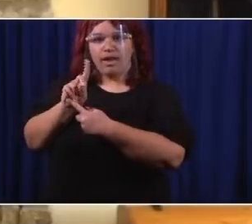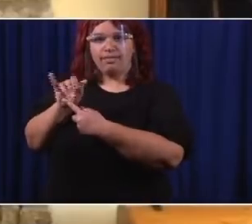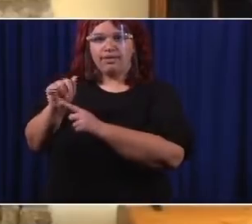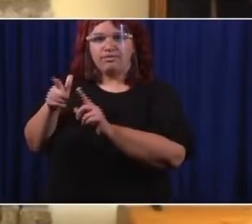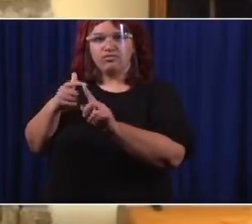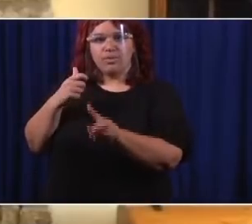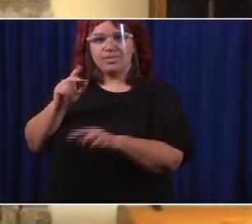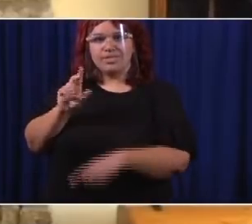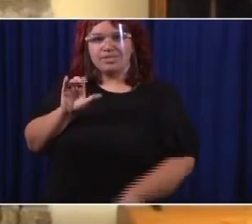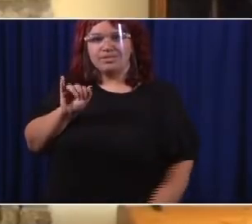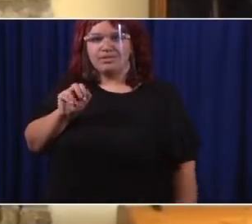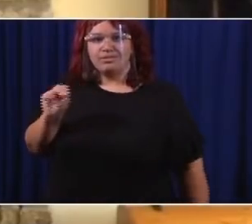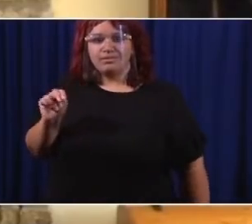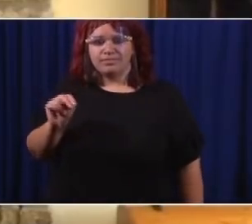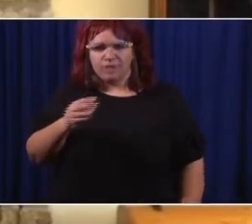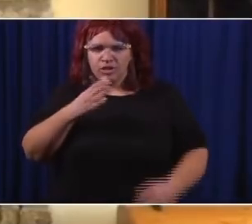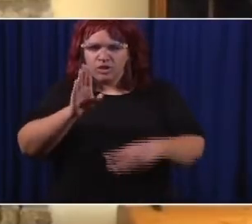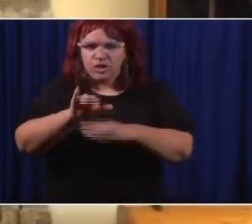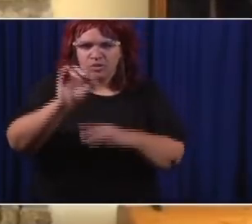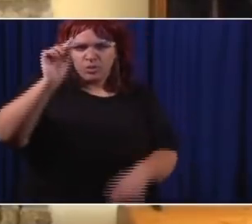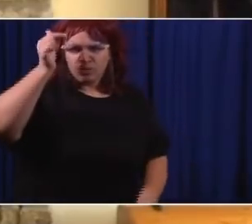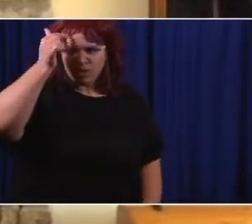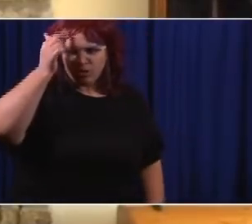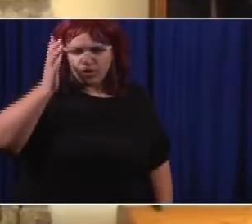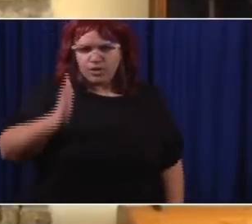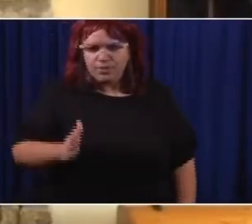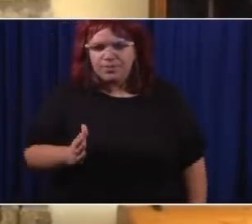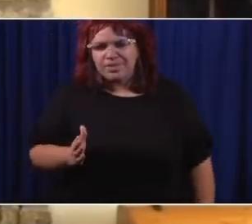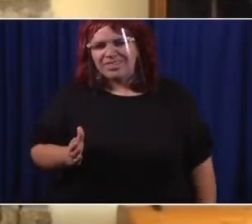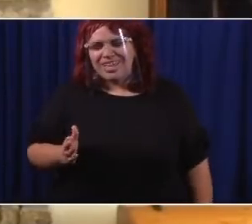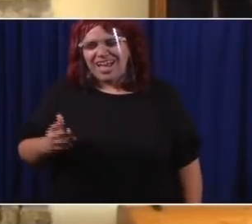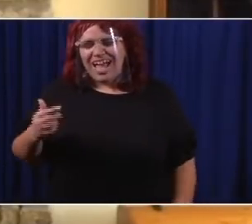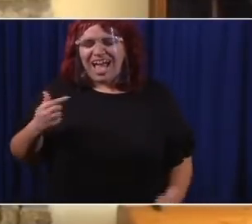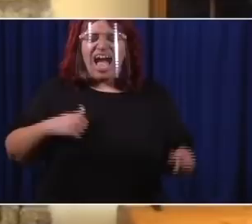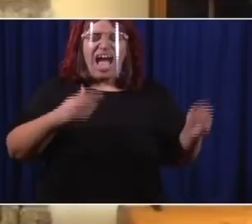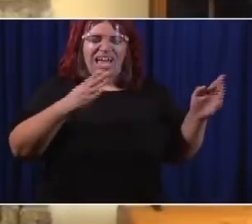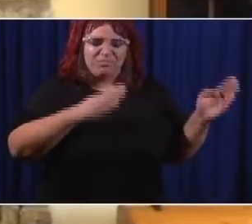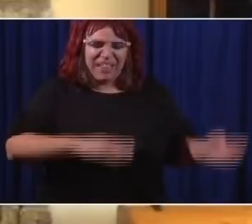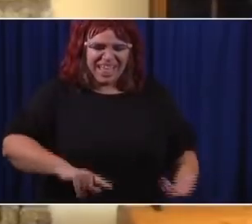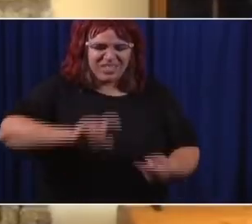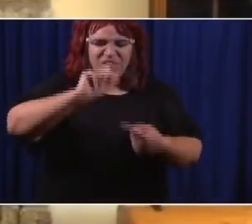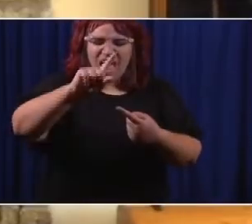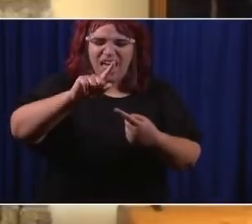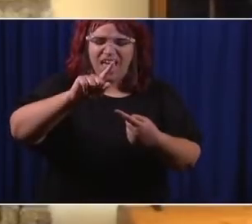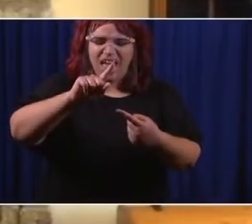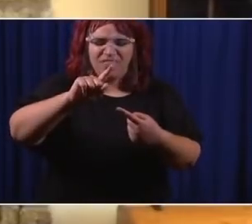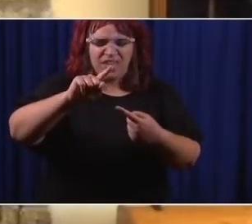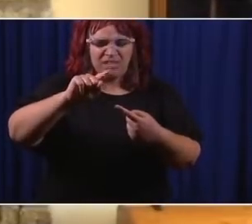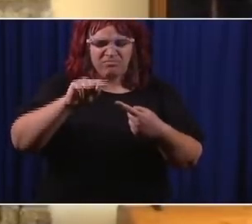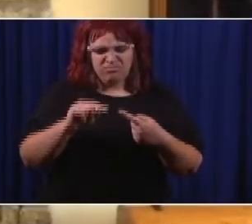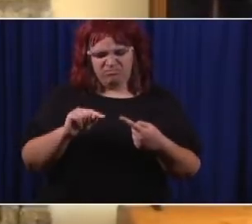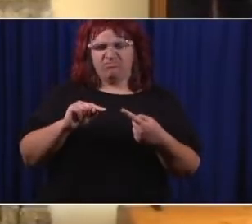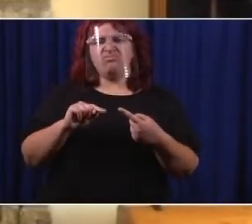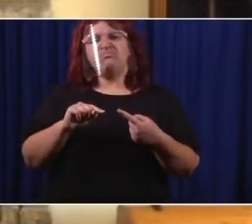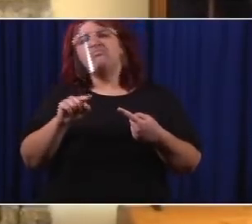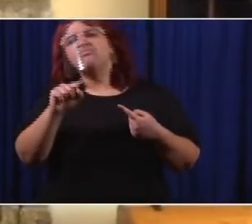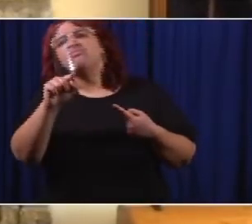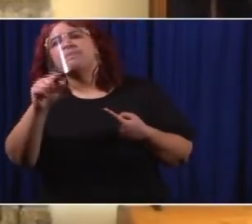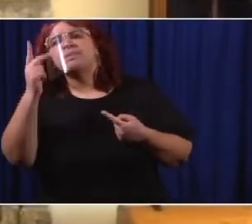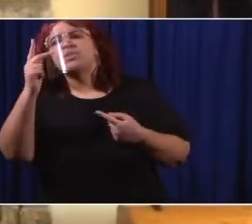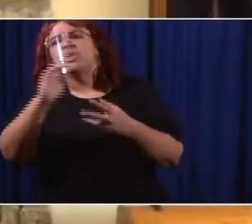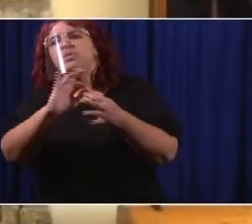Good afternoon, Governor. This wasn't the question I had planned on asking, but based on what you've said today and some of the other